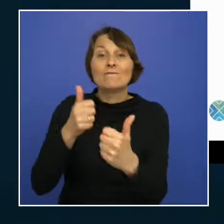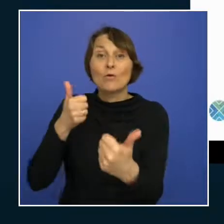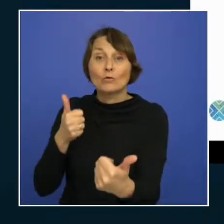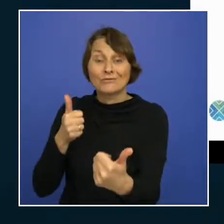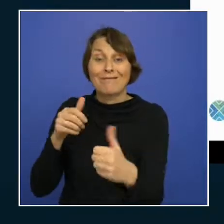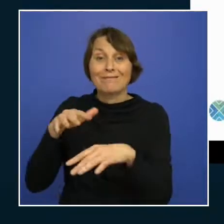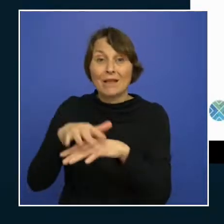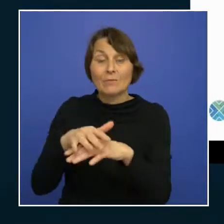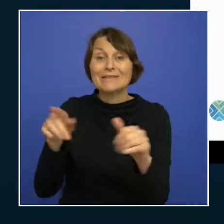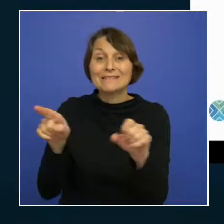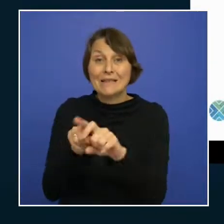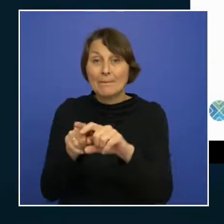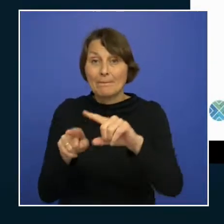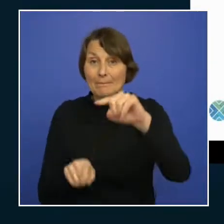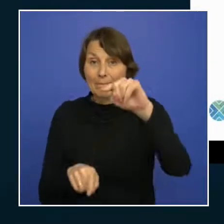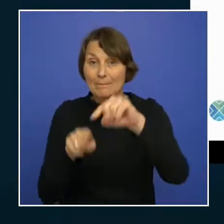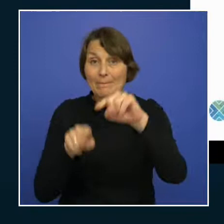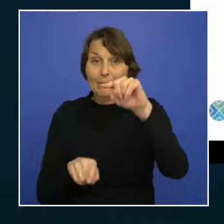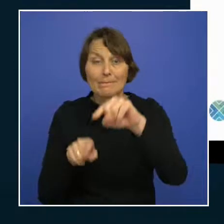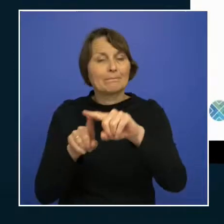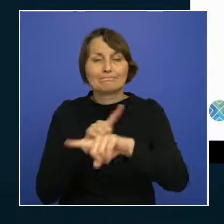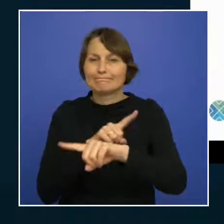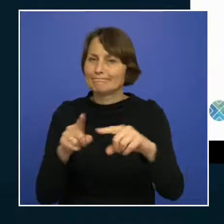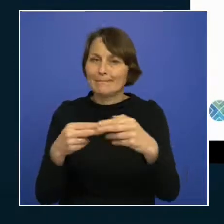inside the same virtual network.